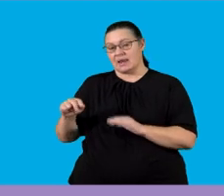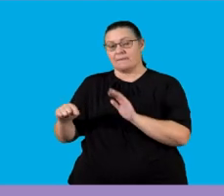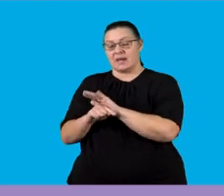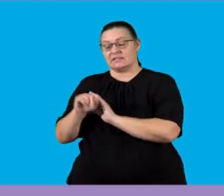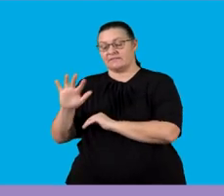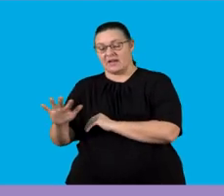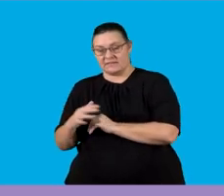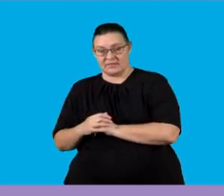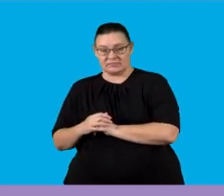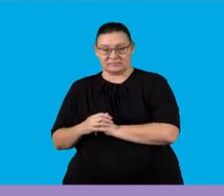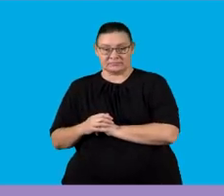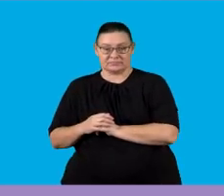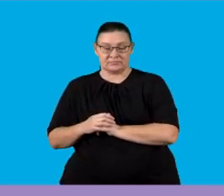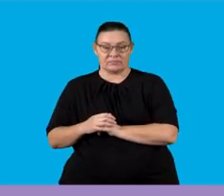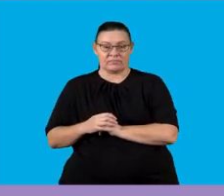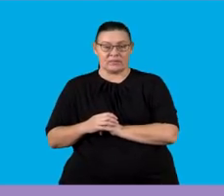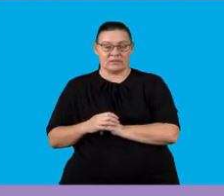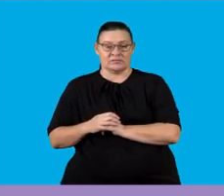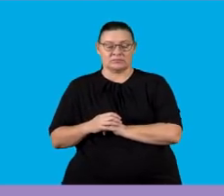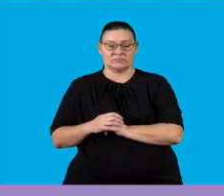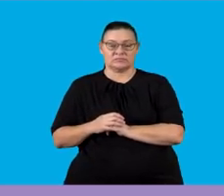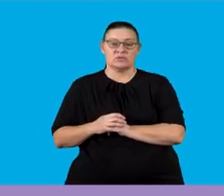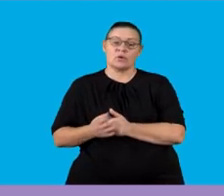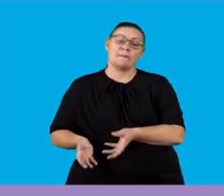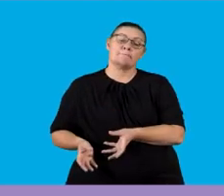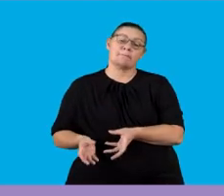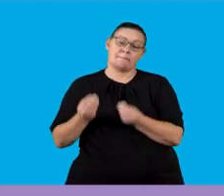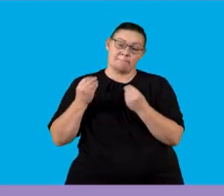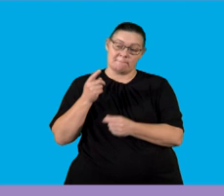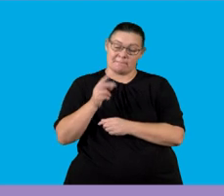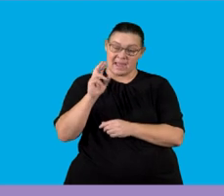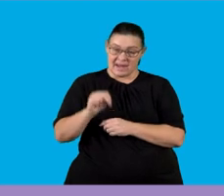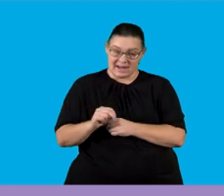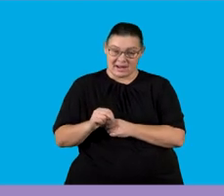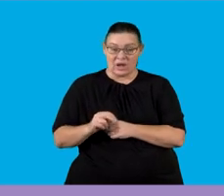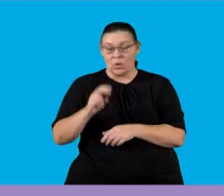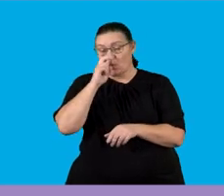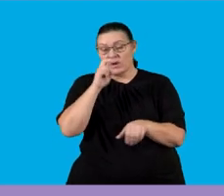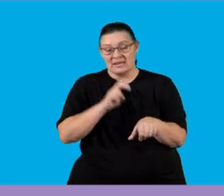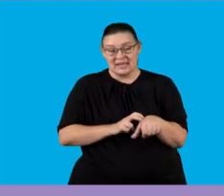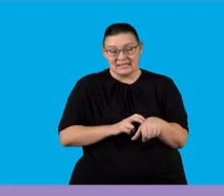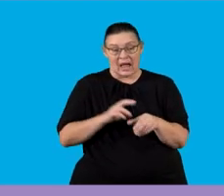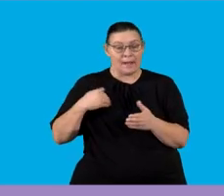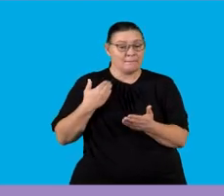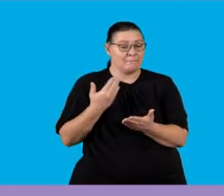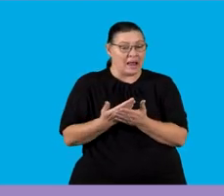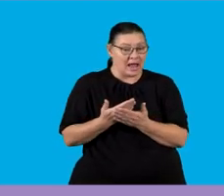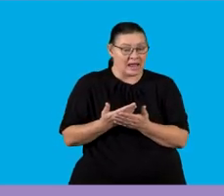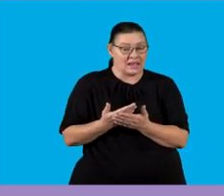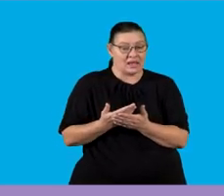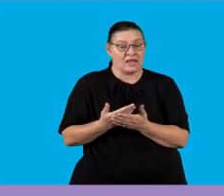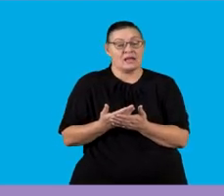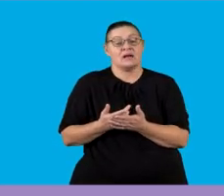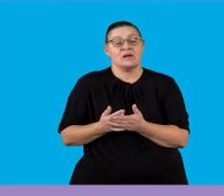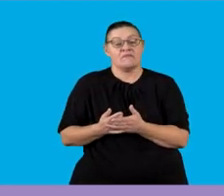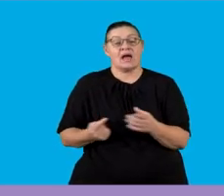additive inverse of that minus 5. So we know that the additive inverse of that minus 5 is,